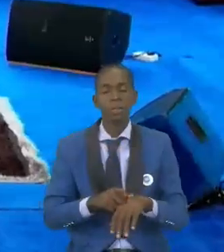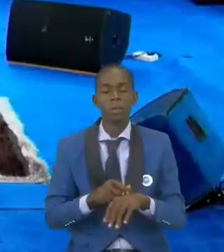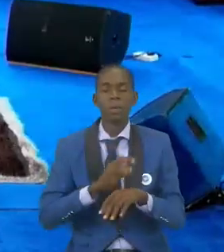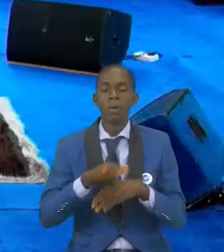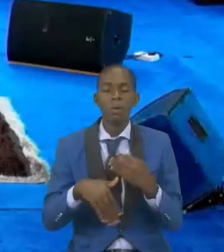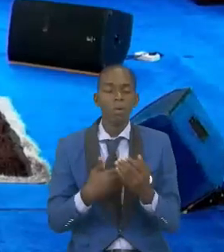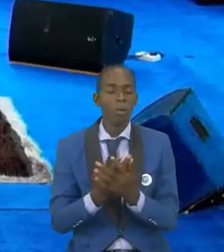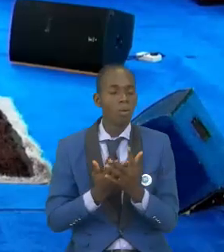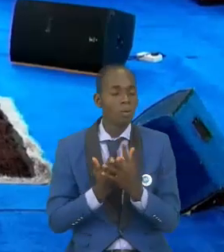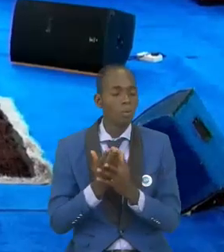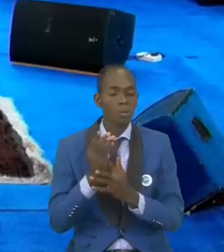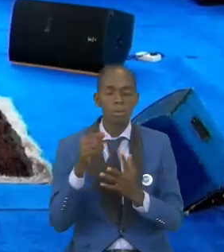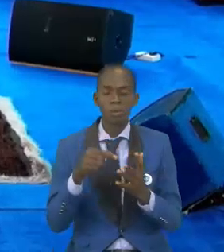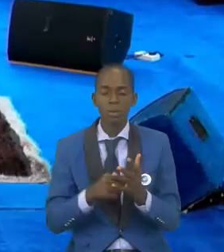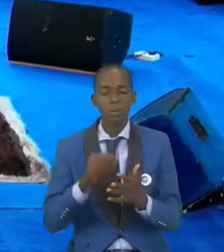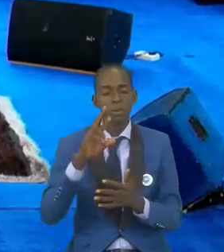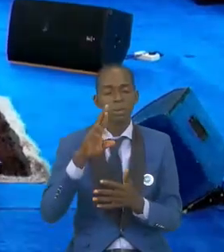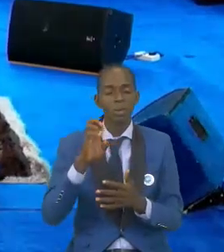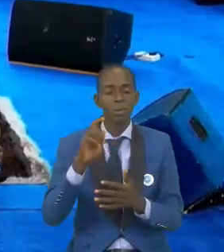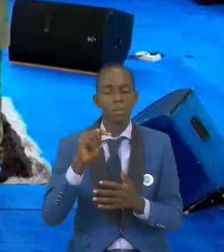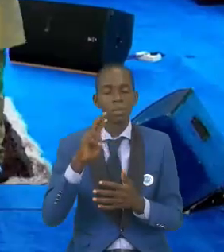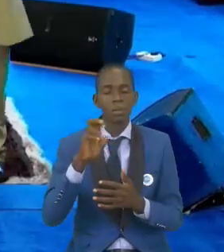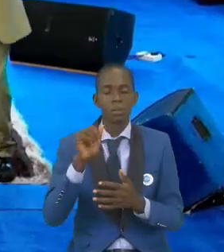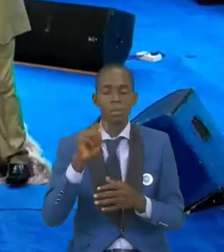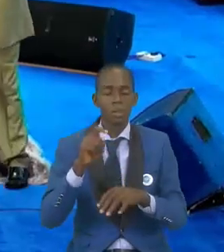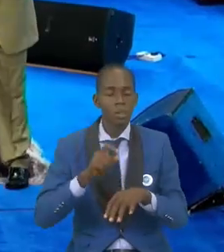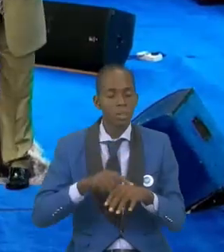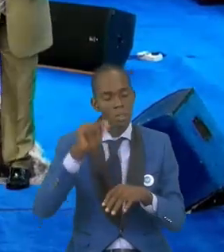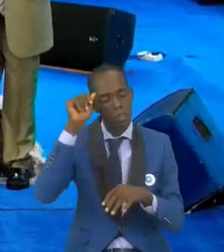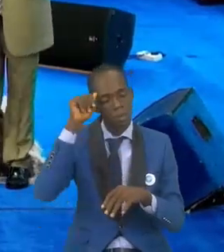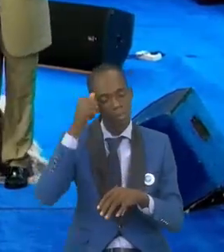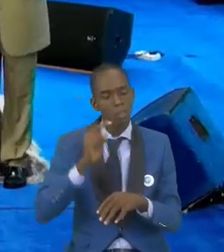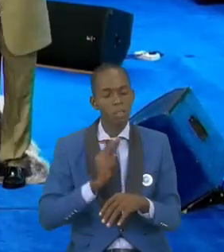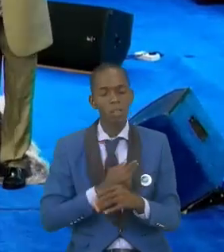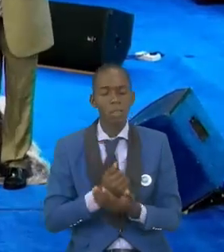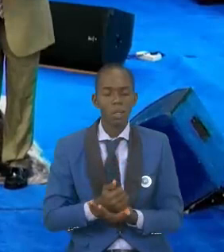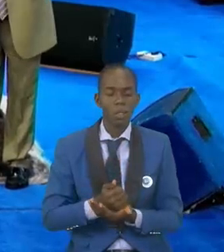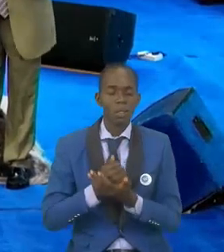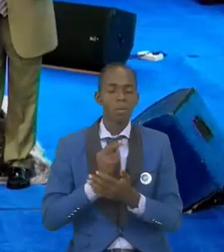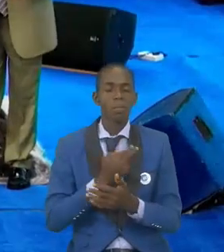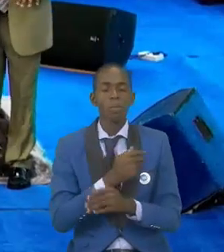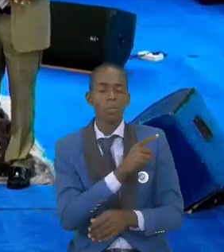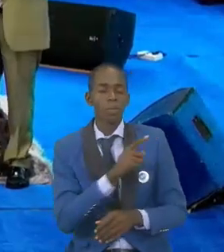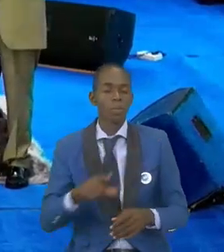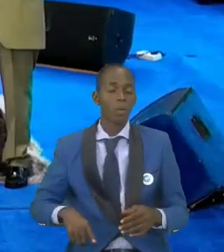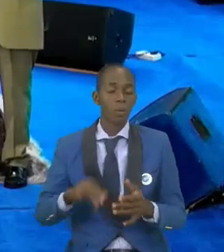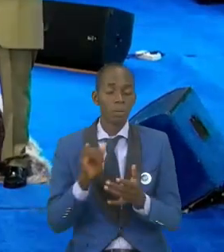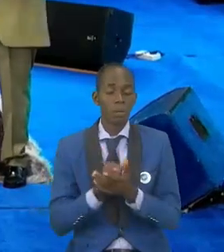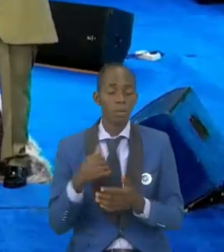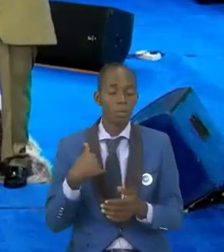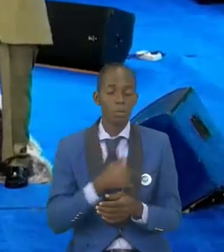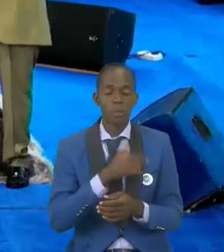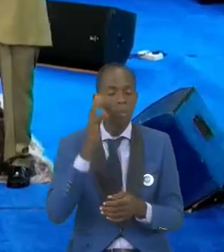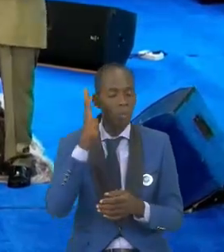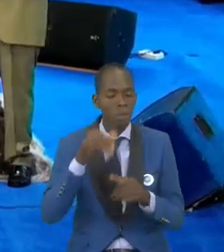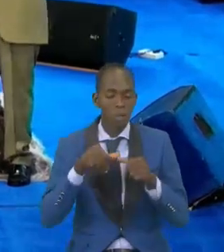through this retreat time, remind us, help us, Lord, that we will abide by